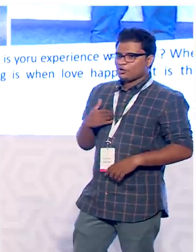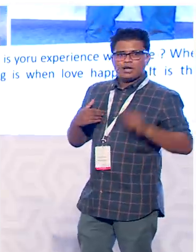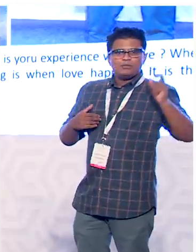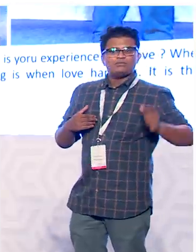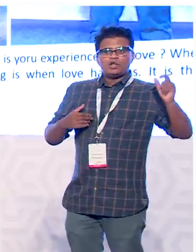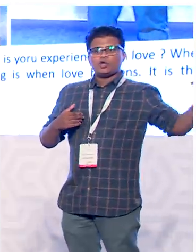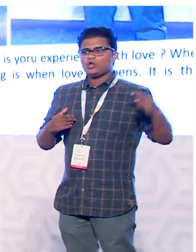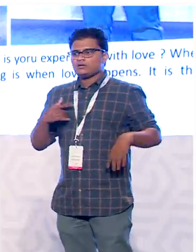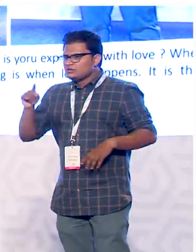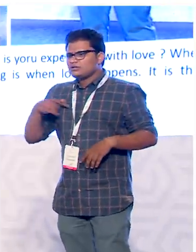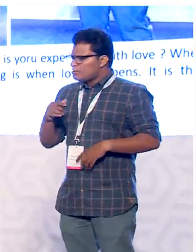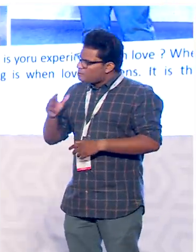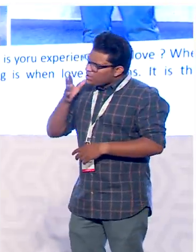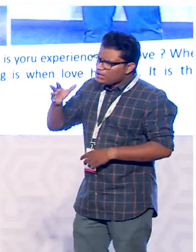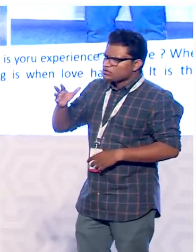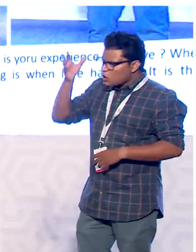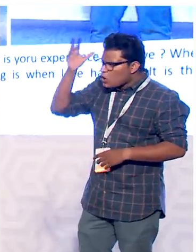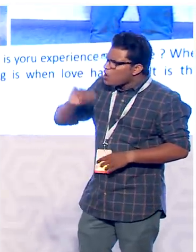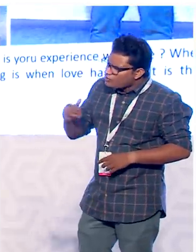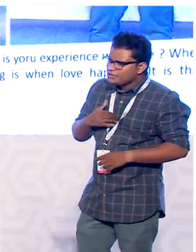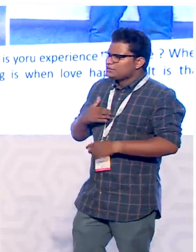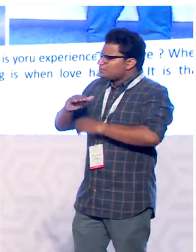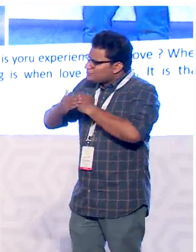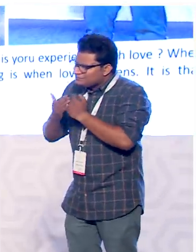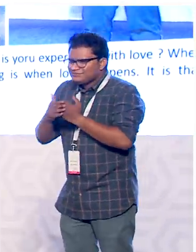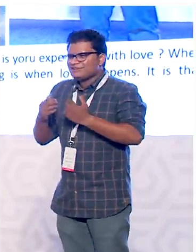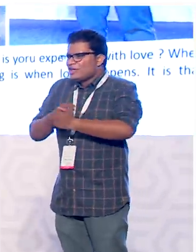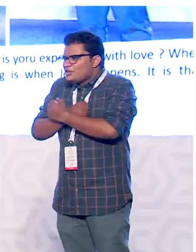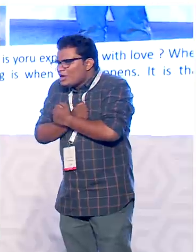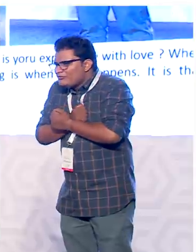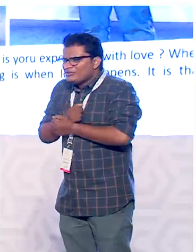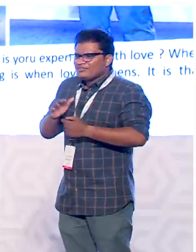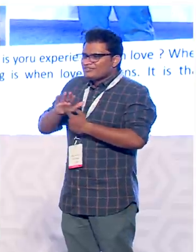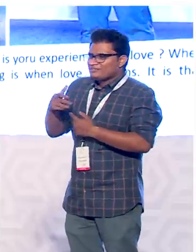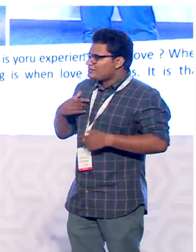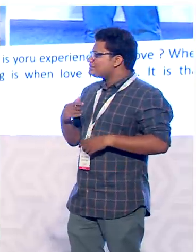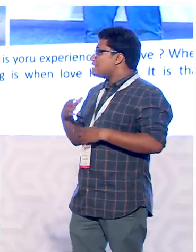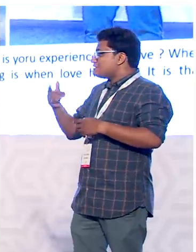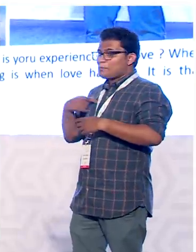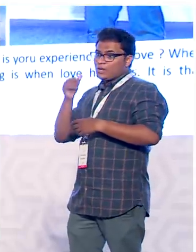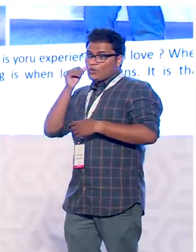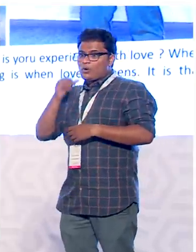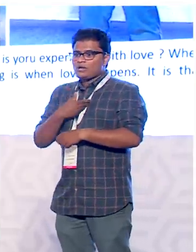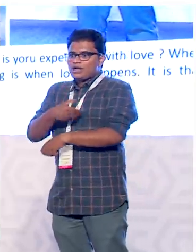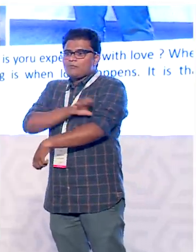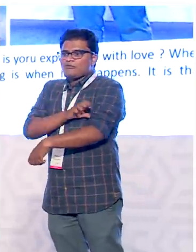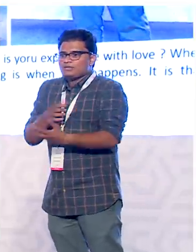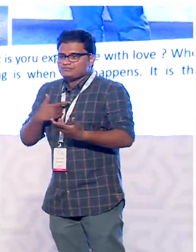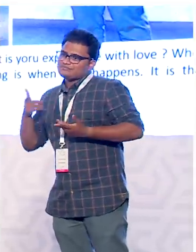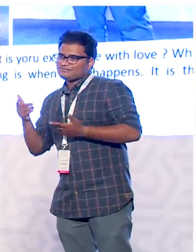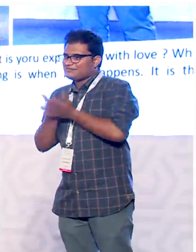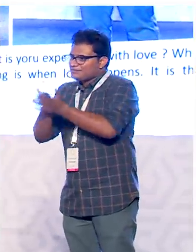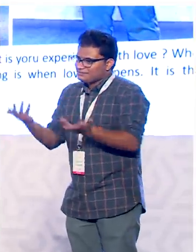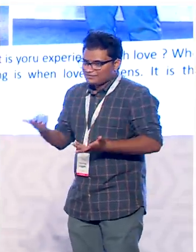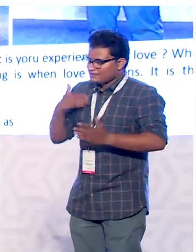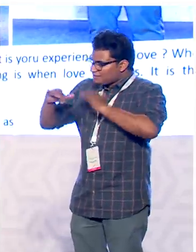us and they nurtured us. And that's what I think the woman empowerment thing was kind of ingrained in me when I looked, you know,